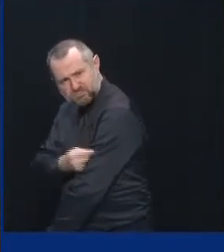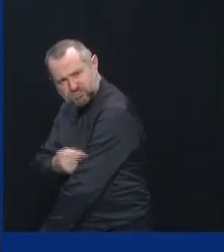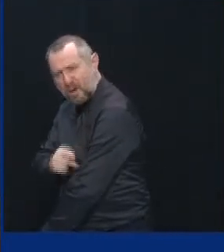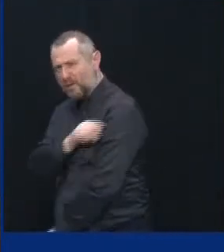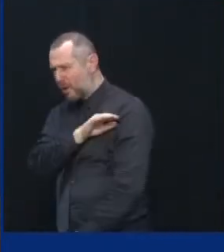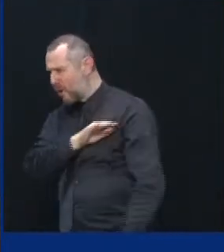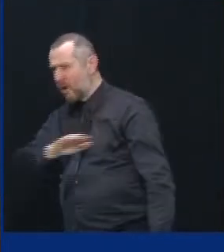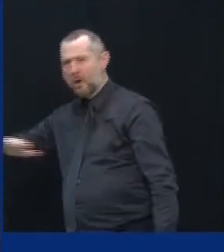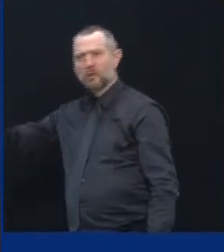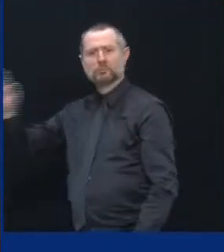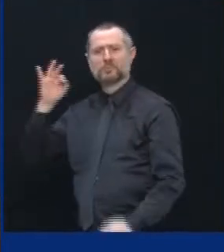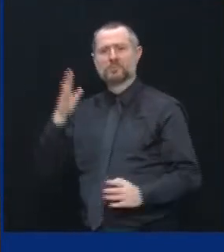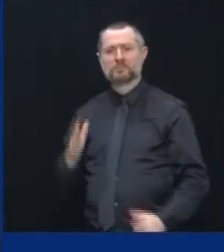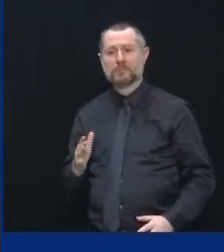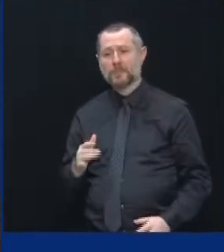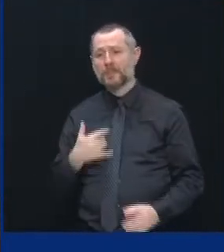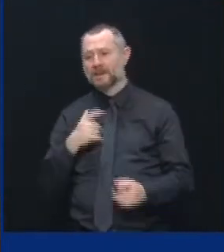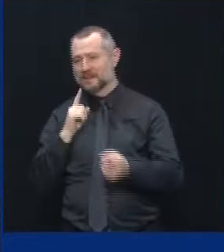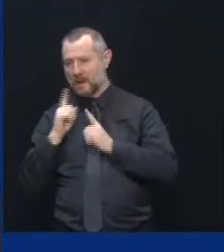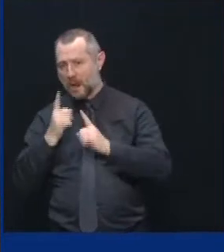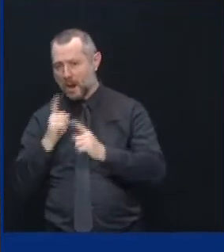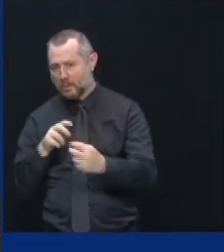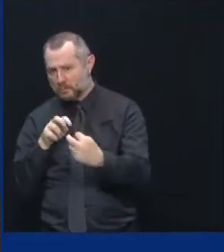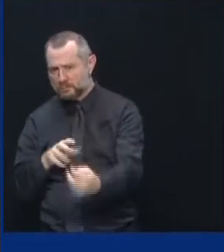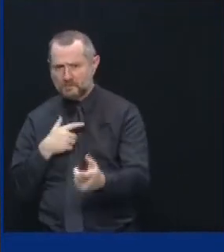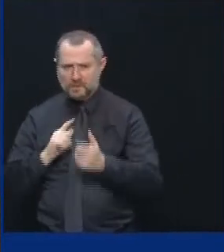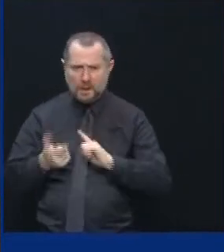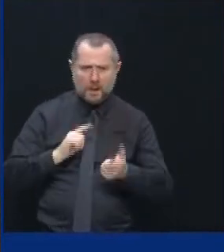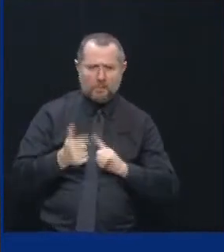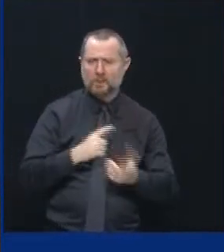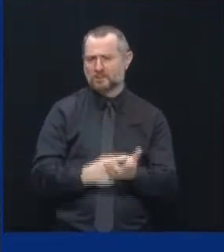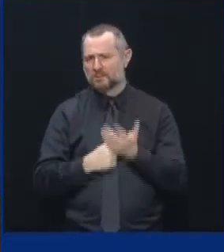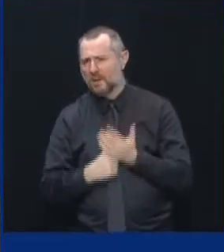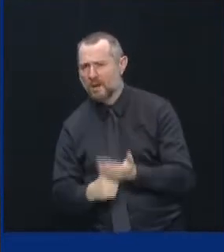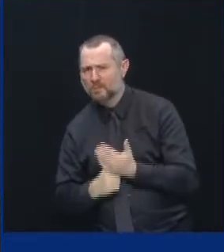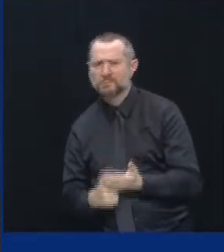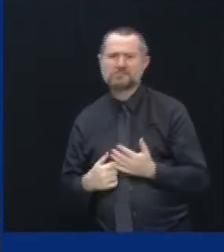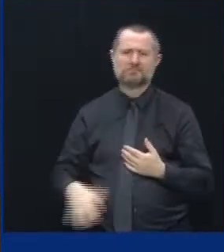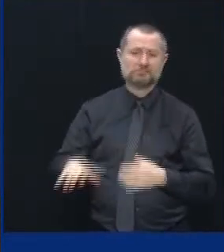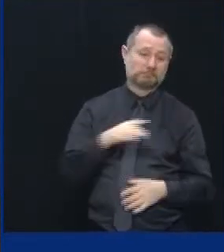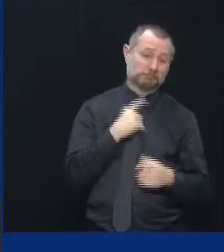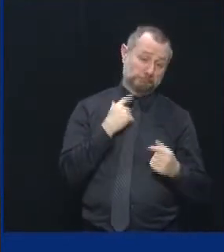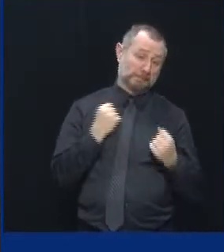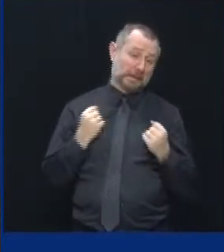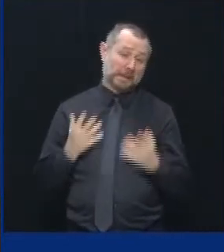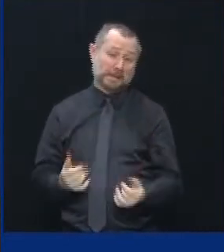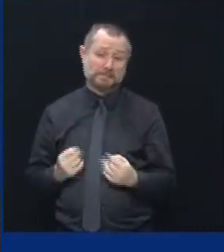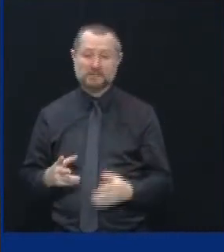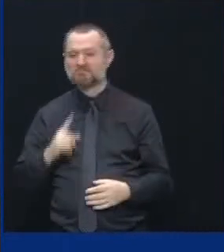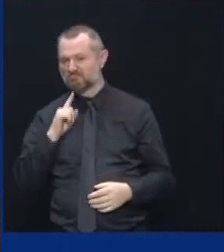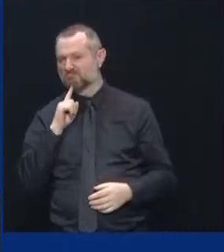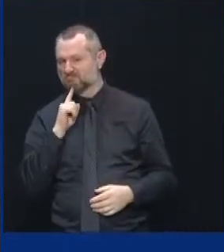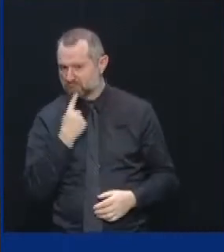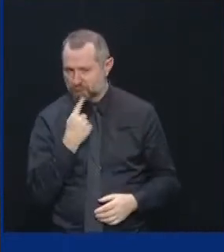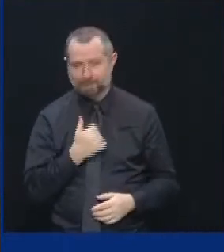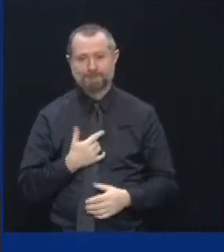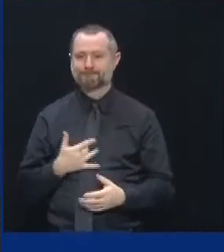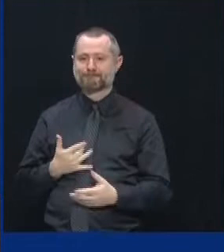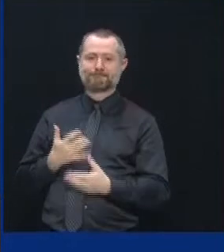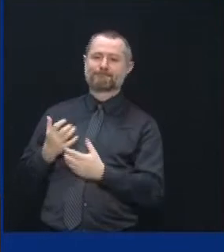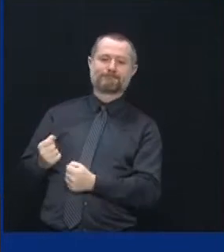because there are real fundamental issues underlying this. And the lack of trust